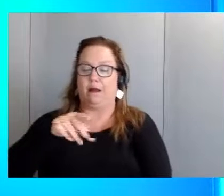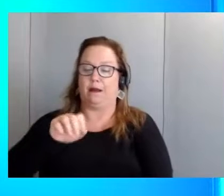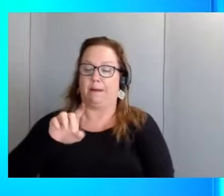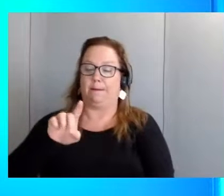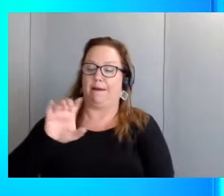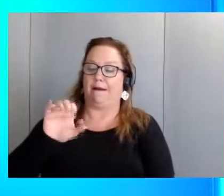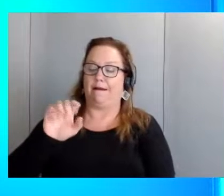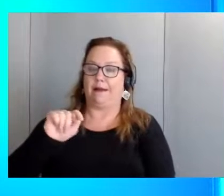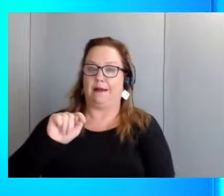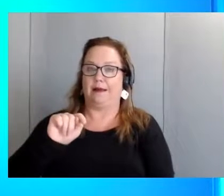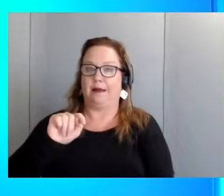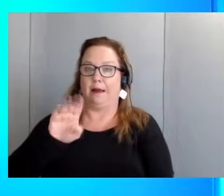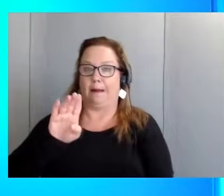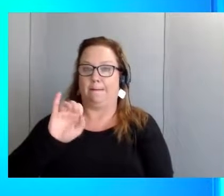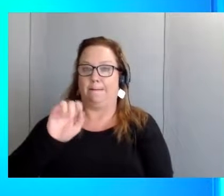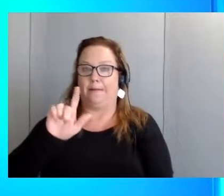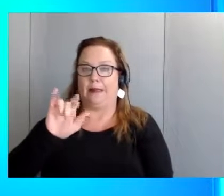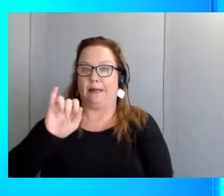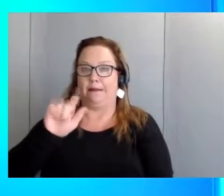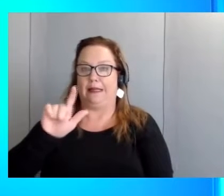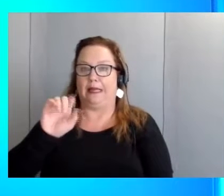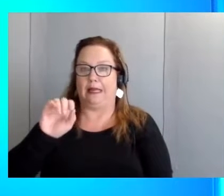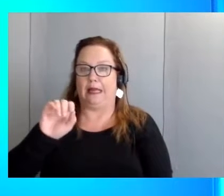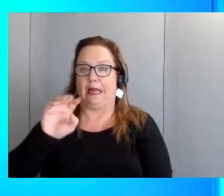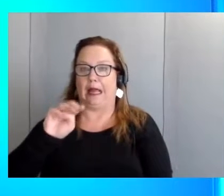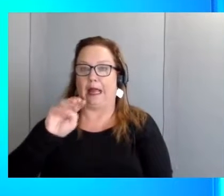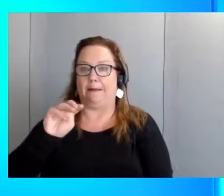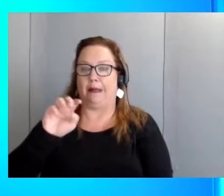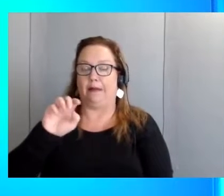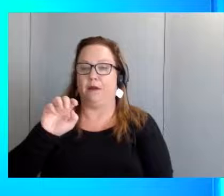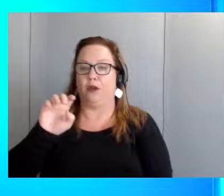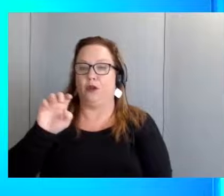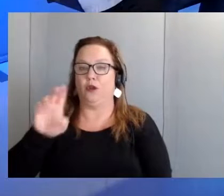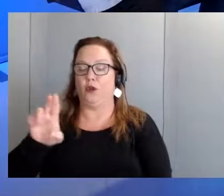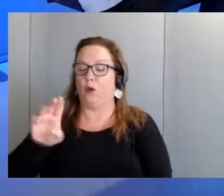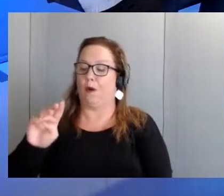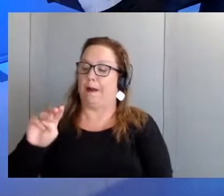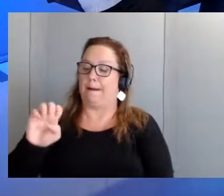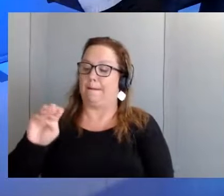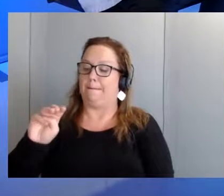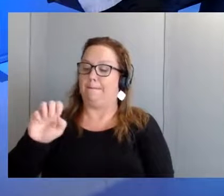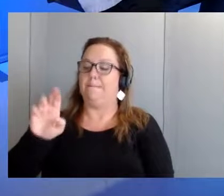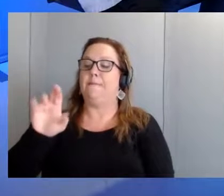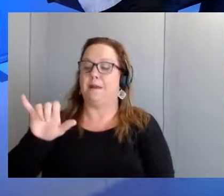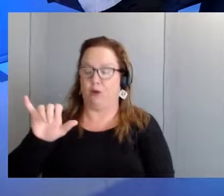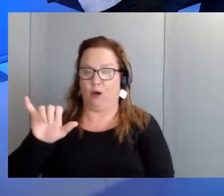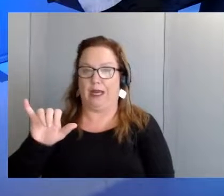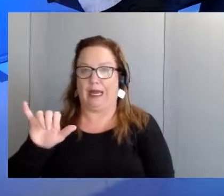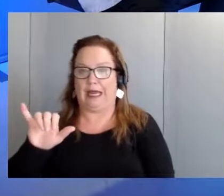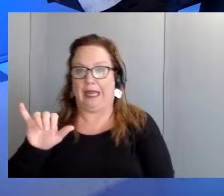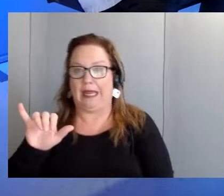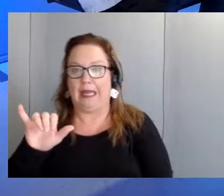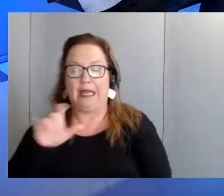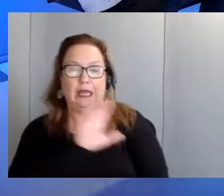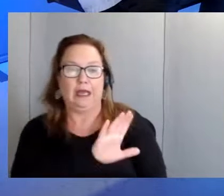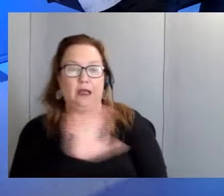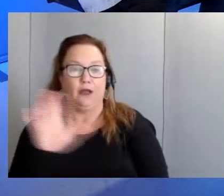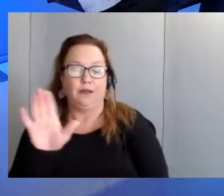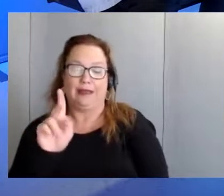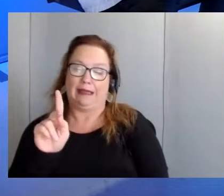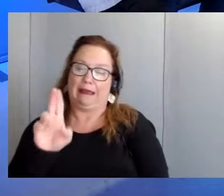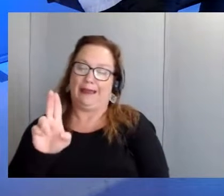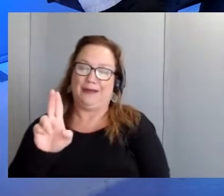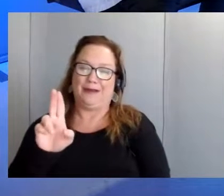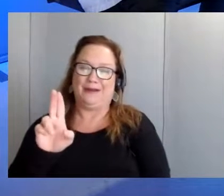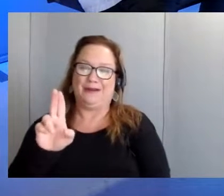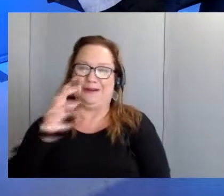is bit.ly/MMU memory to get more information there. Dr. Burns, you started and you direct the KU,